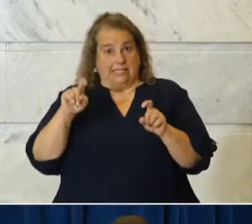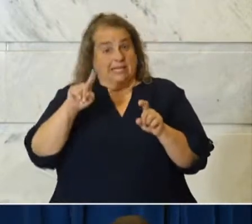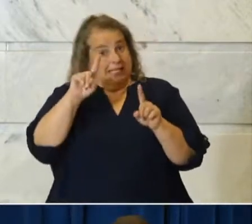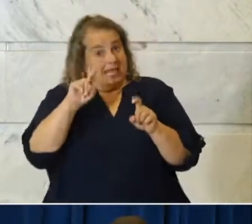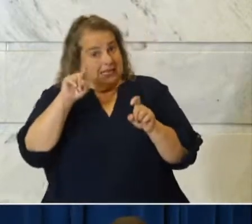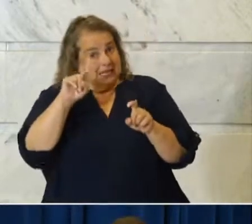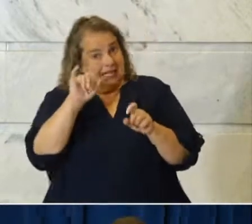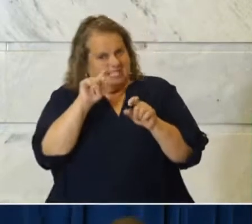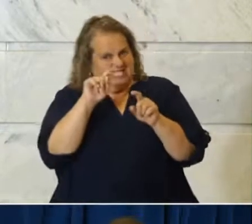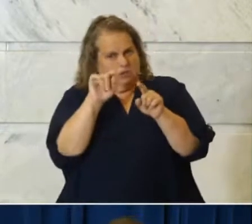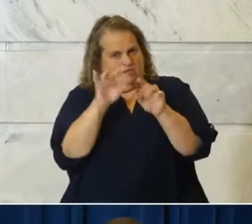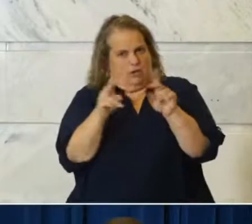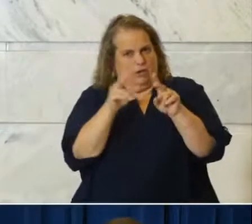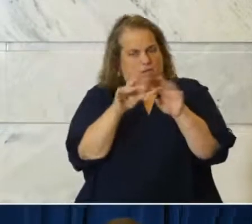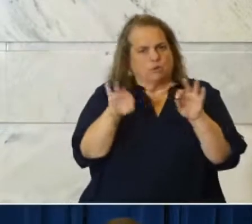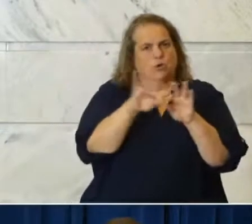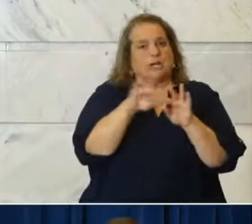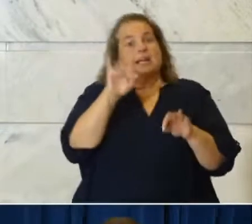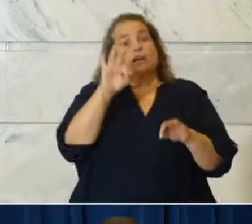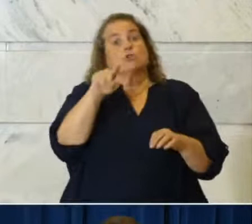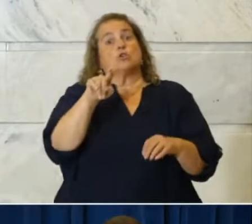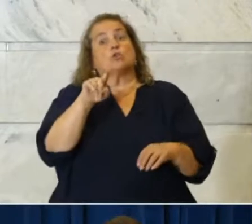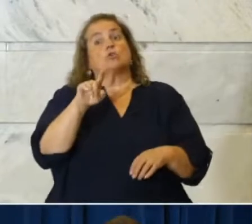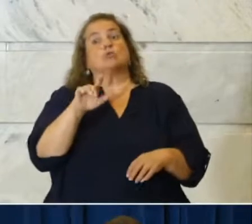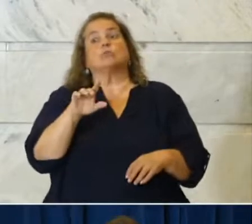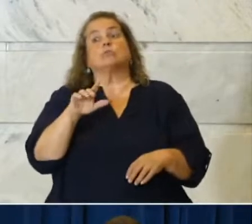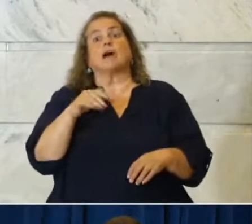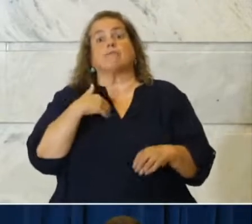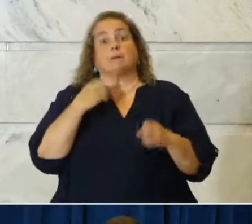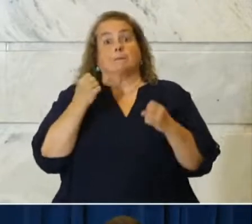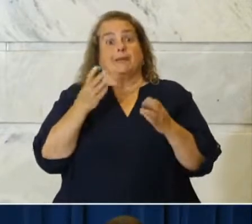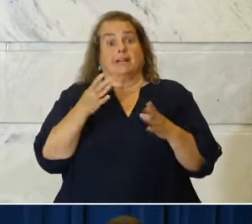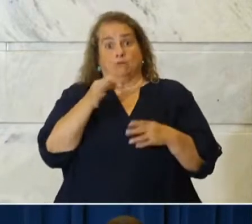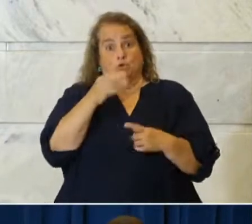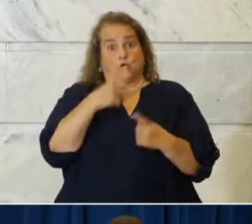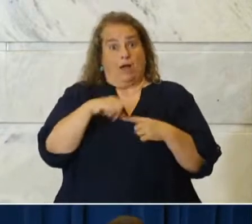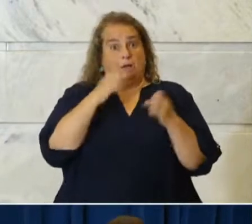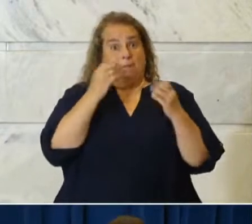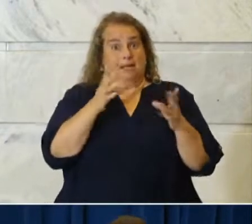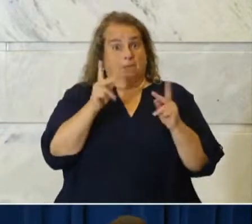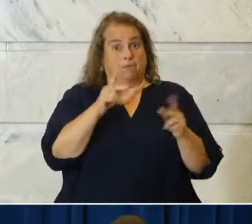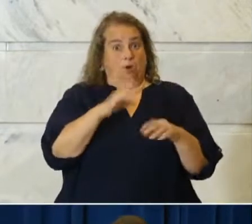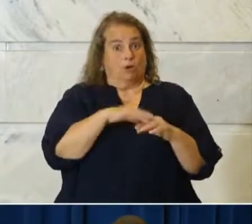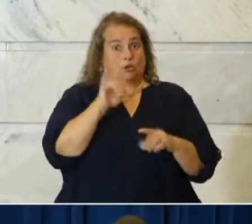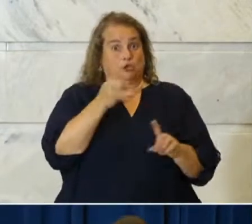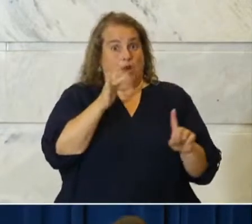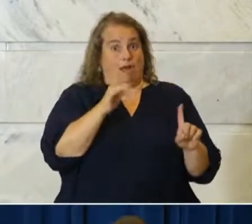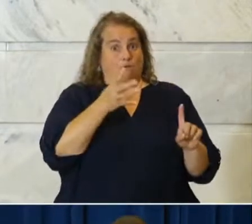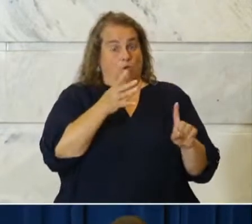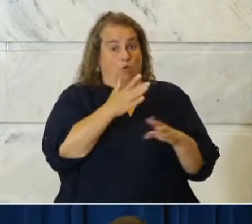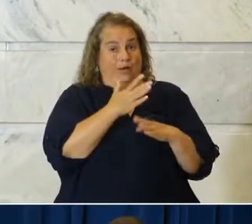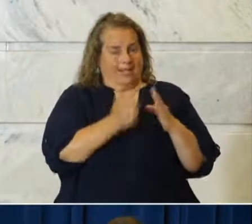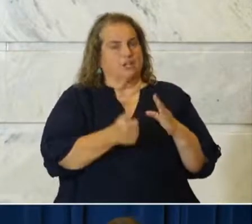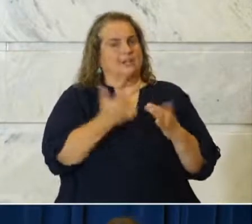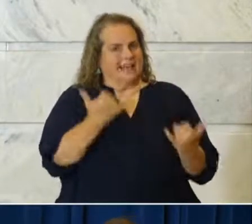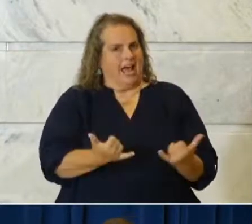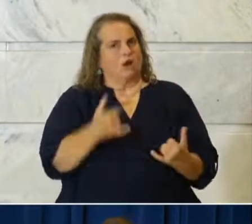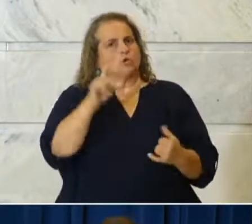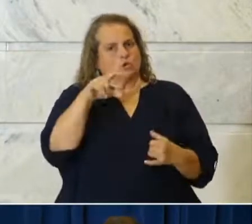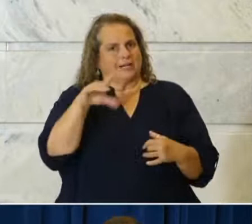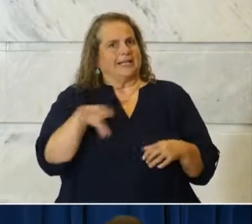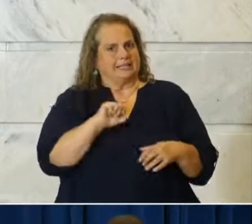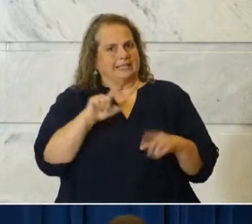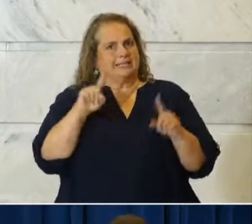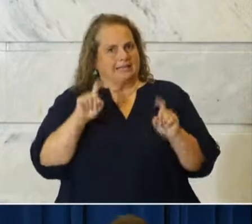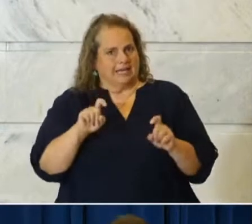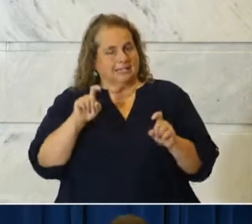critically important, especially if you are around crowds on the 4th of July weekend. It's now time to get tested. If you are